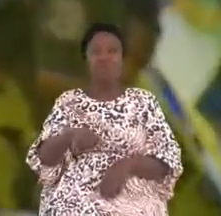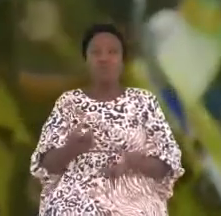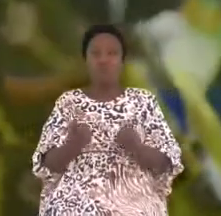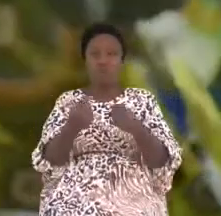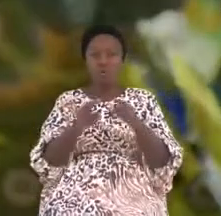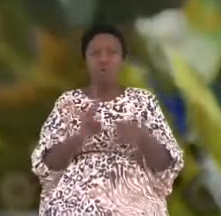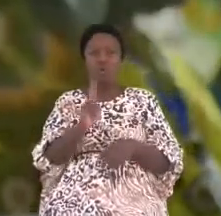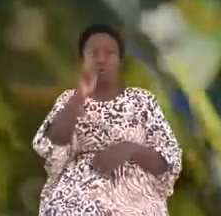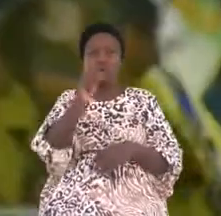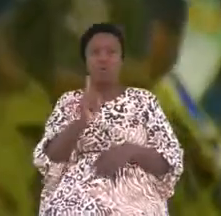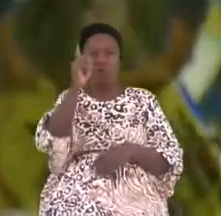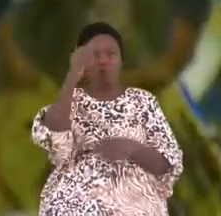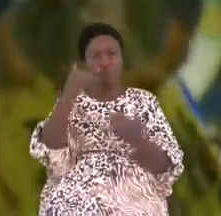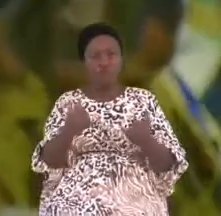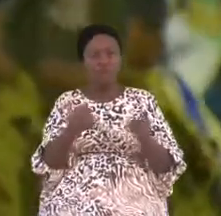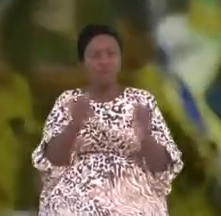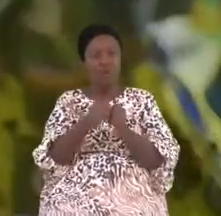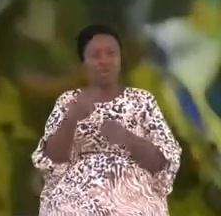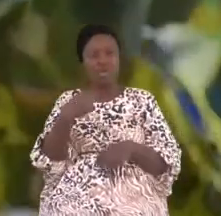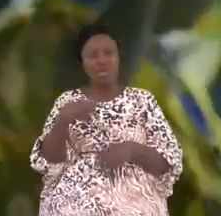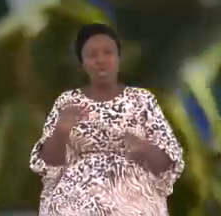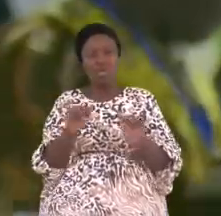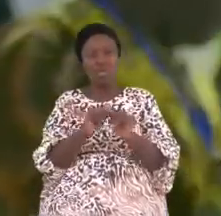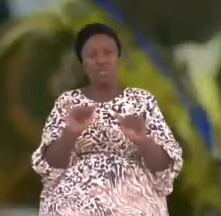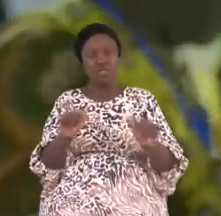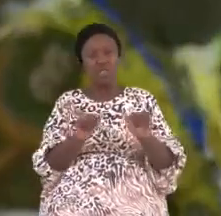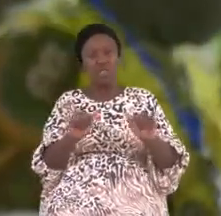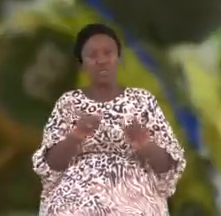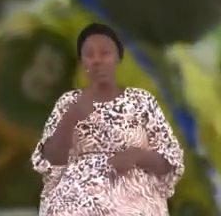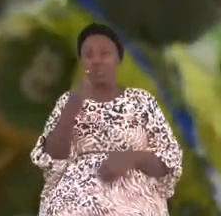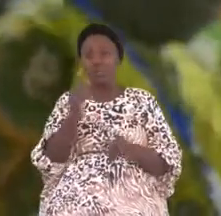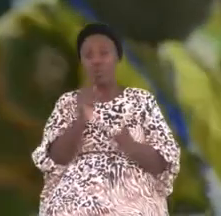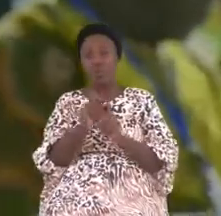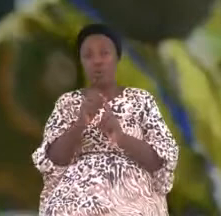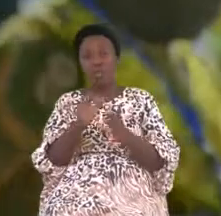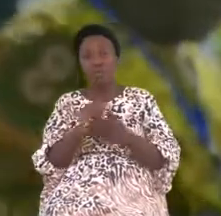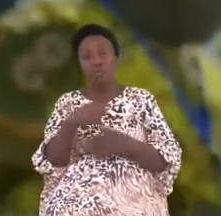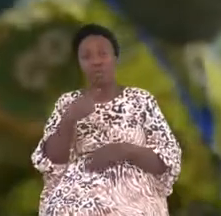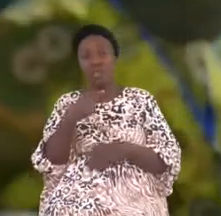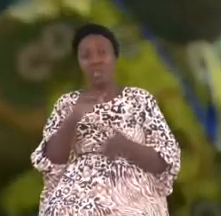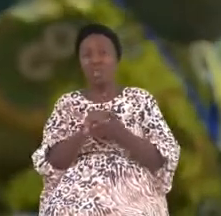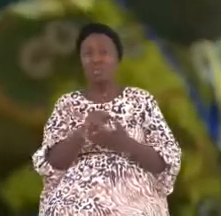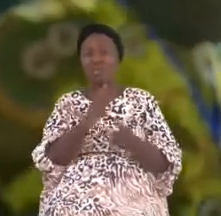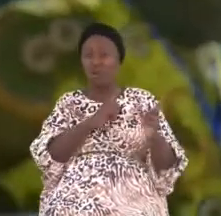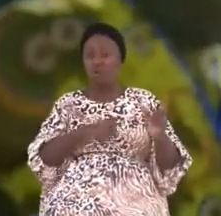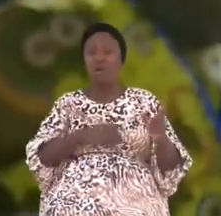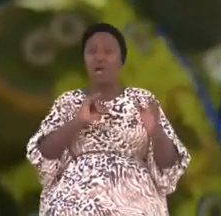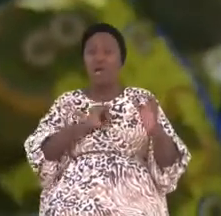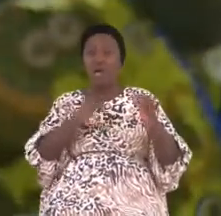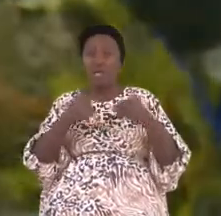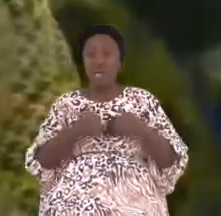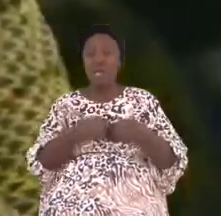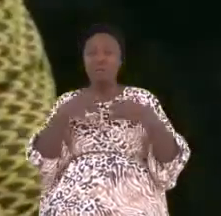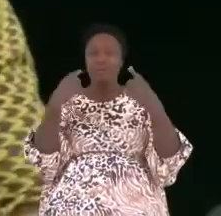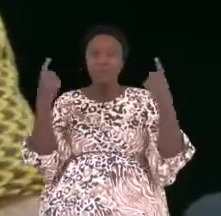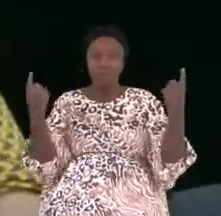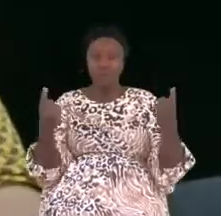the same was like they said lord i have seen tell the lord